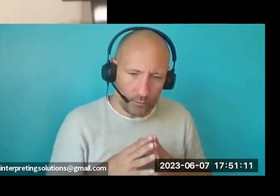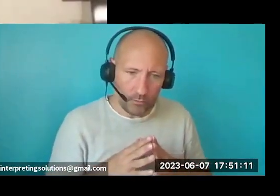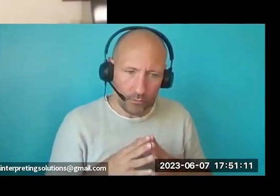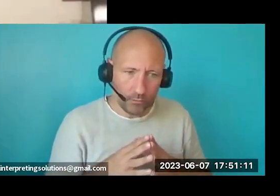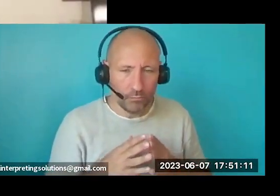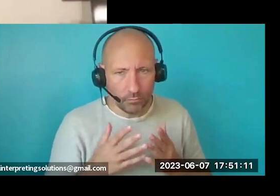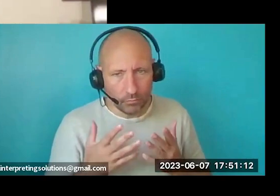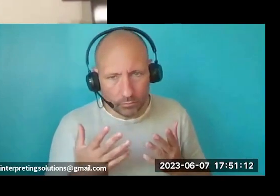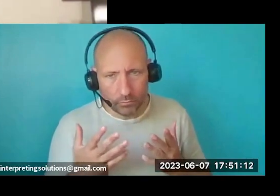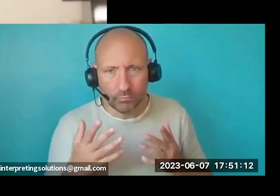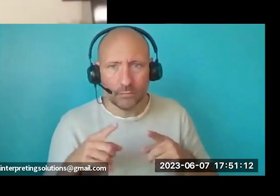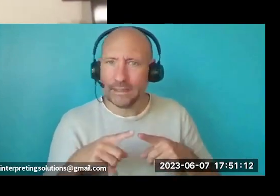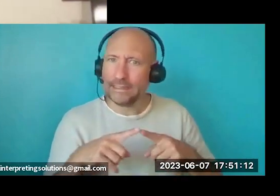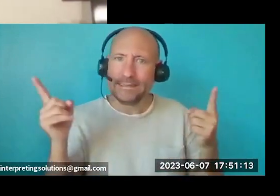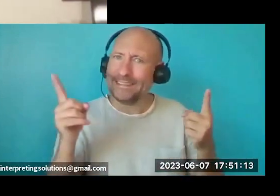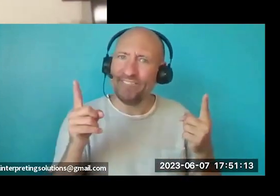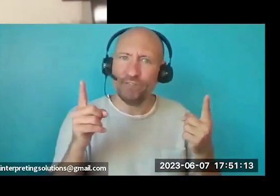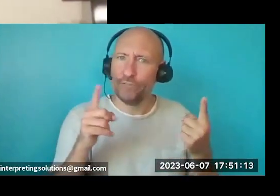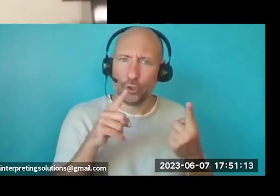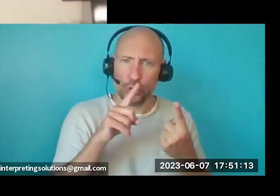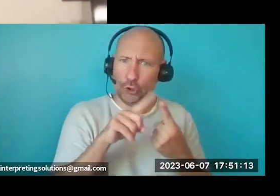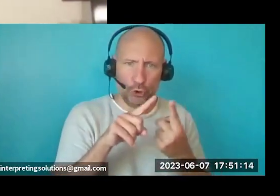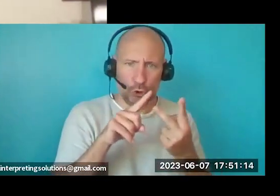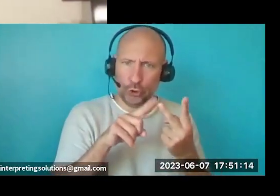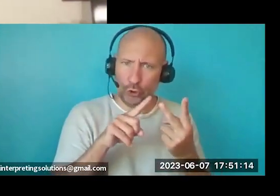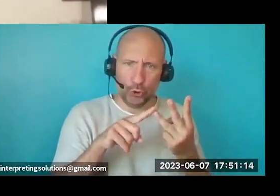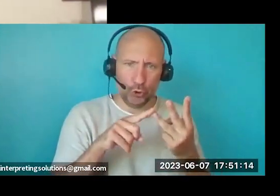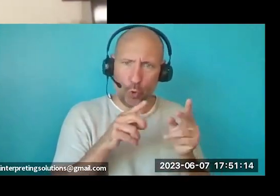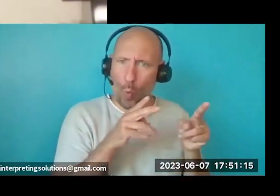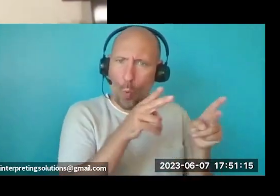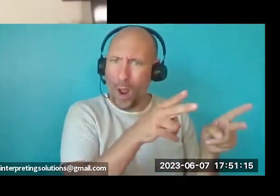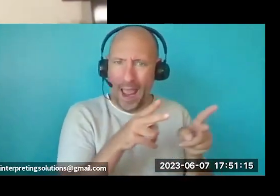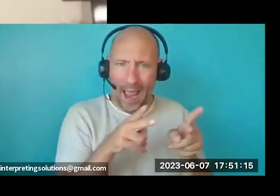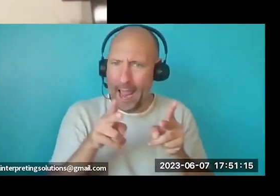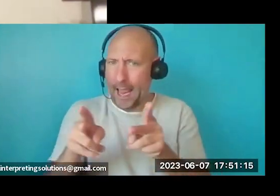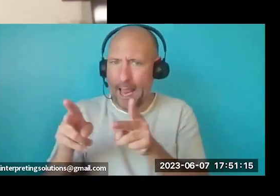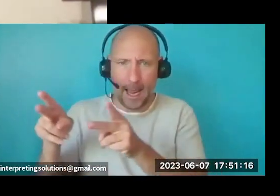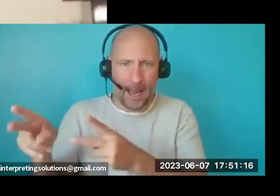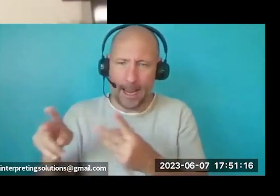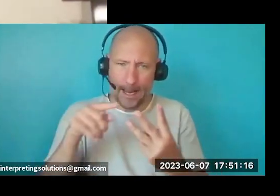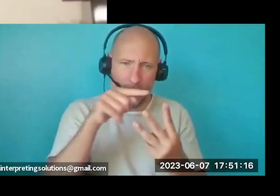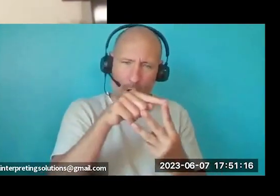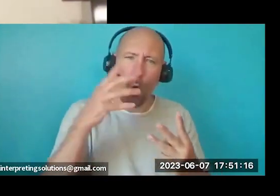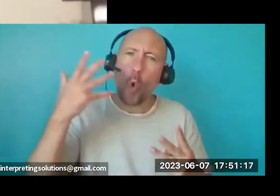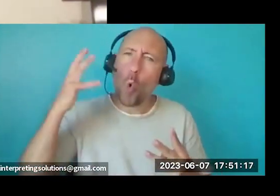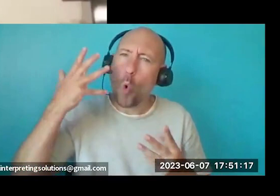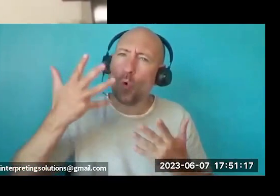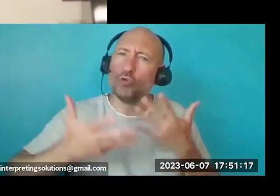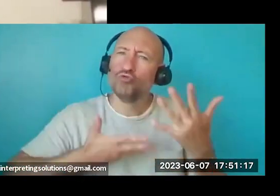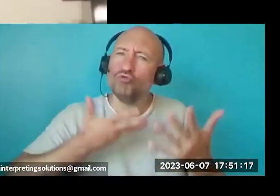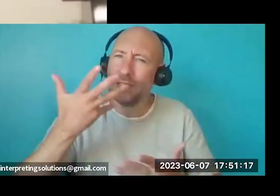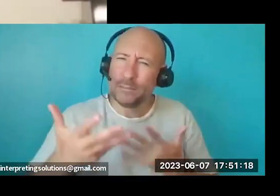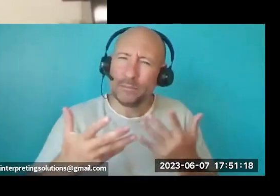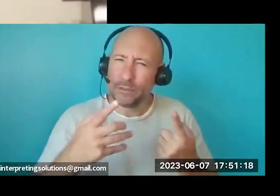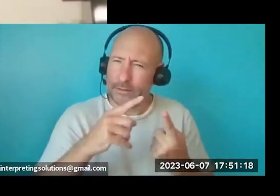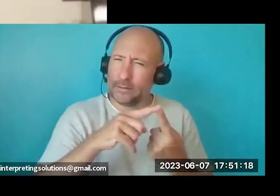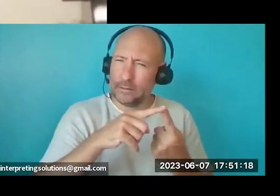there are different ways of audio descriptions we worked with in recent